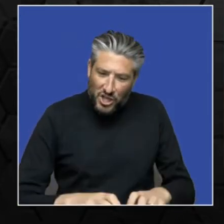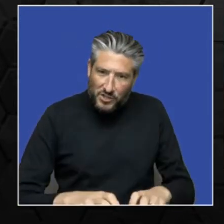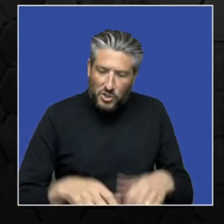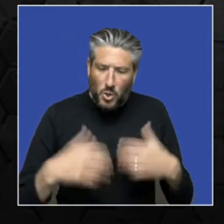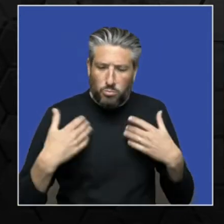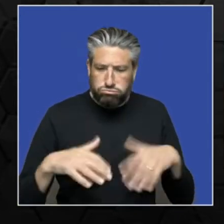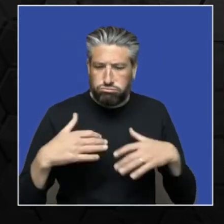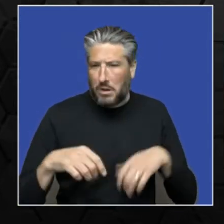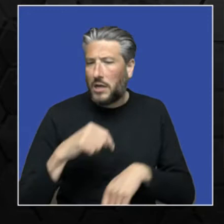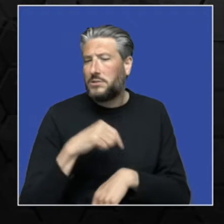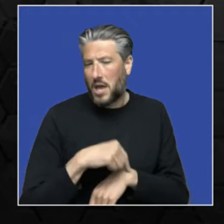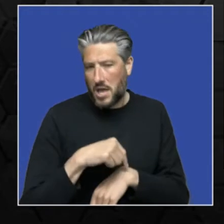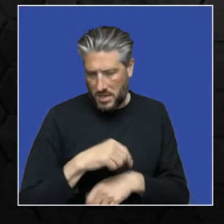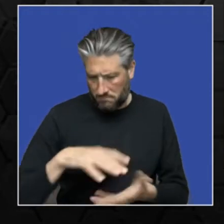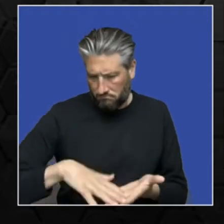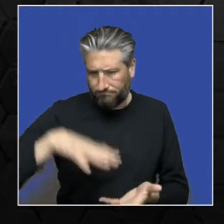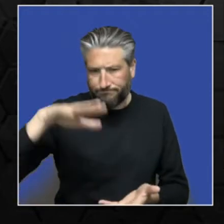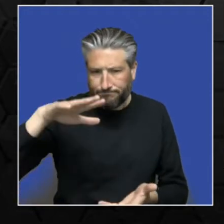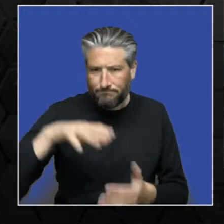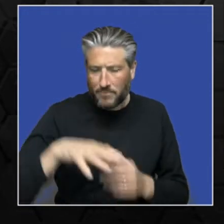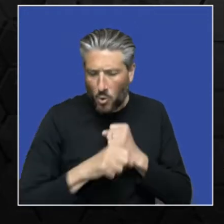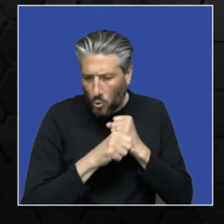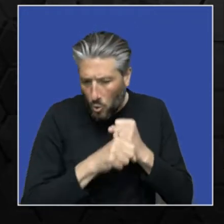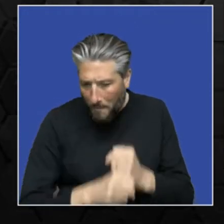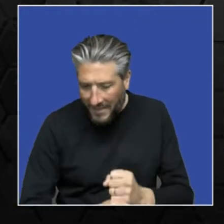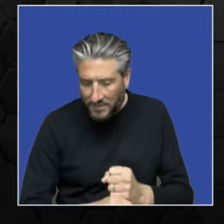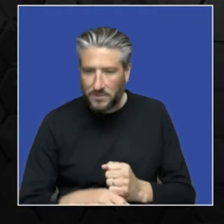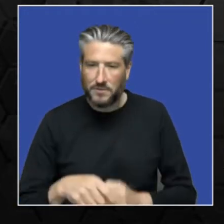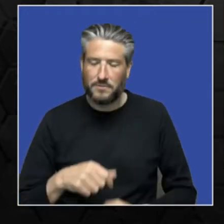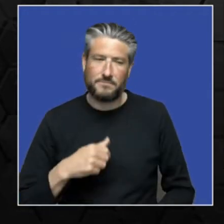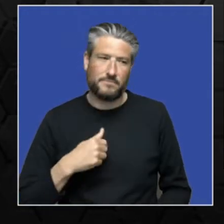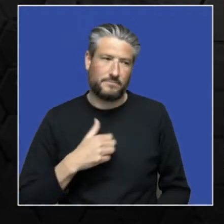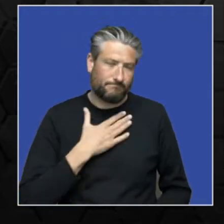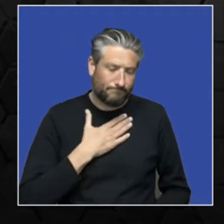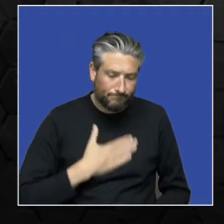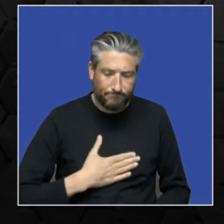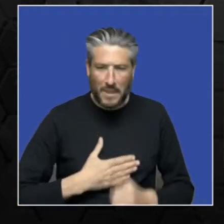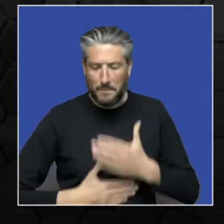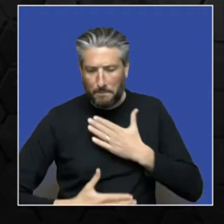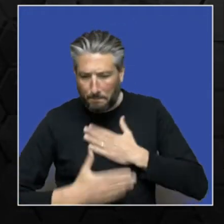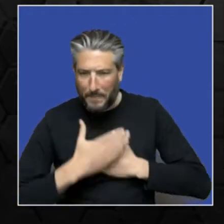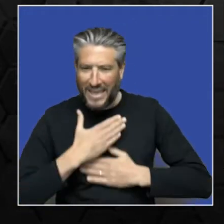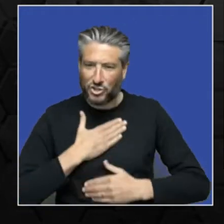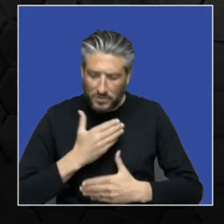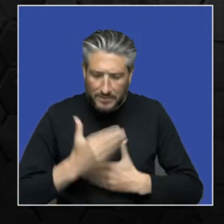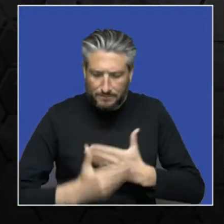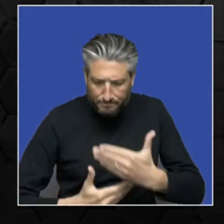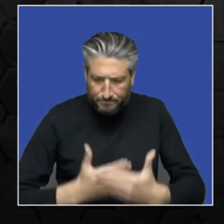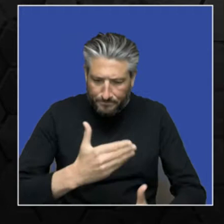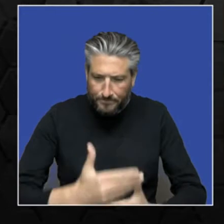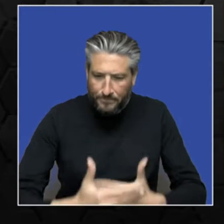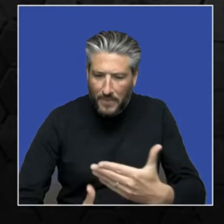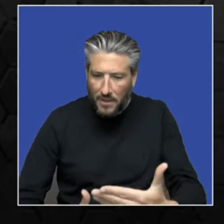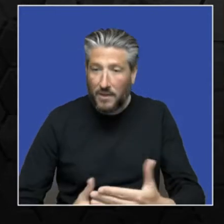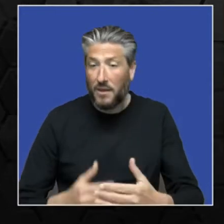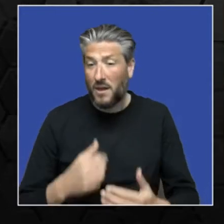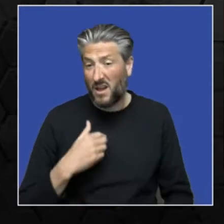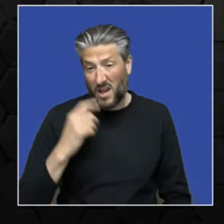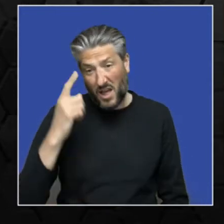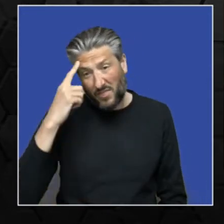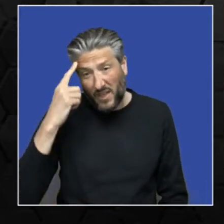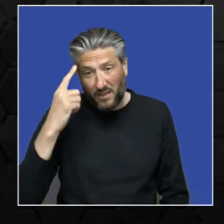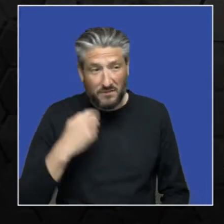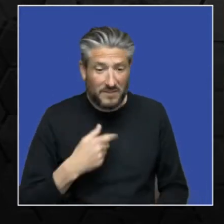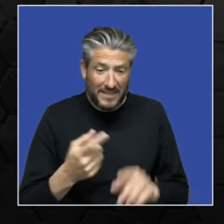dedication and patience. But I think as a student, we are already halfway there. When I talk about different programs by